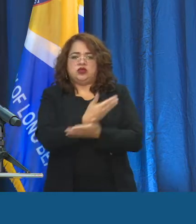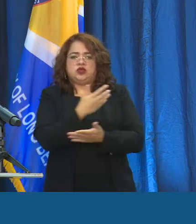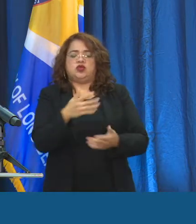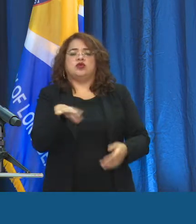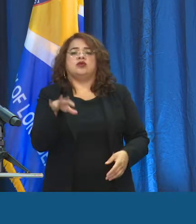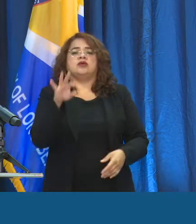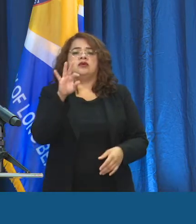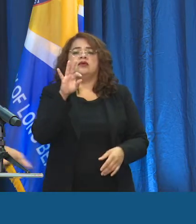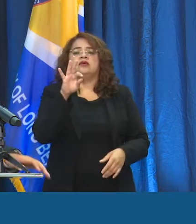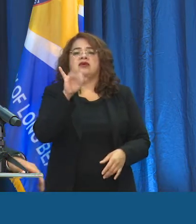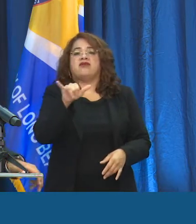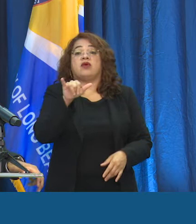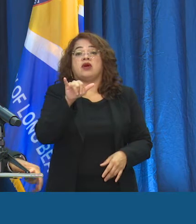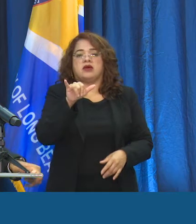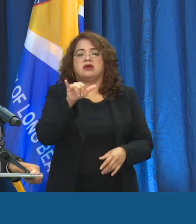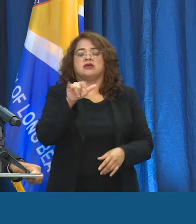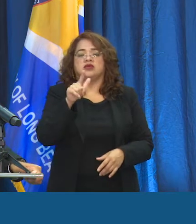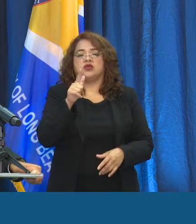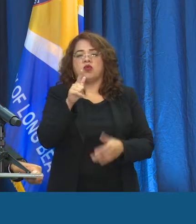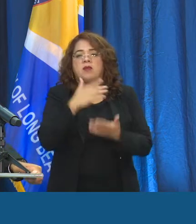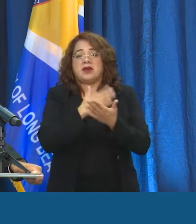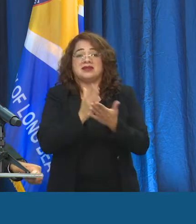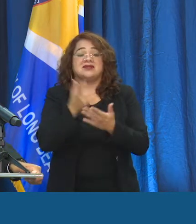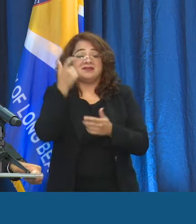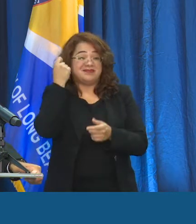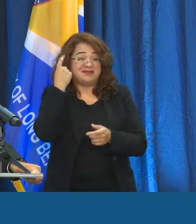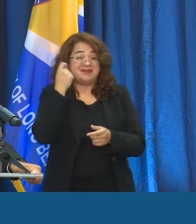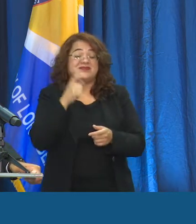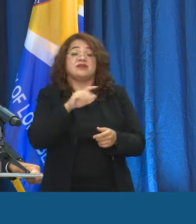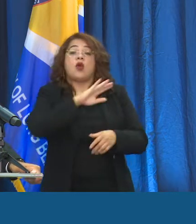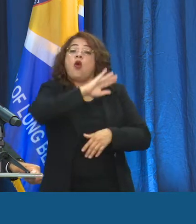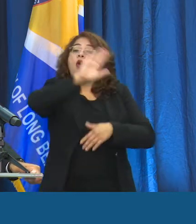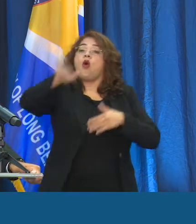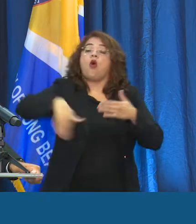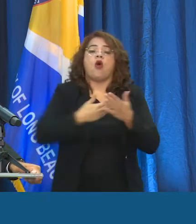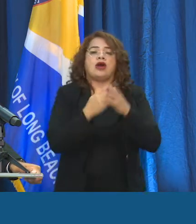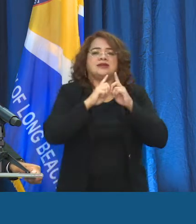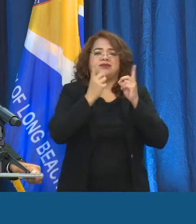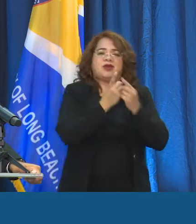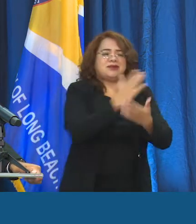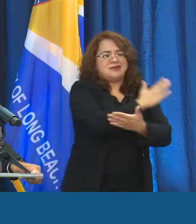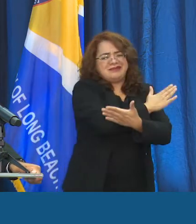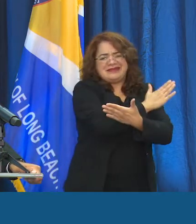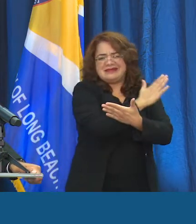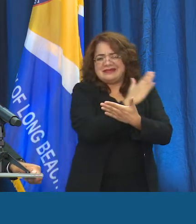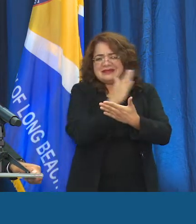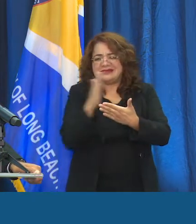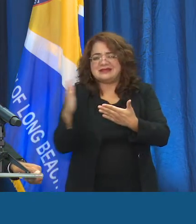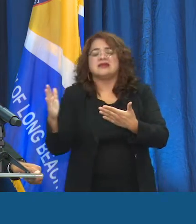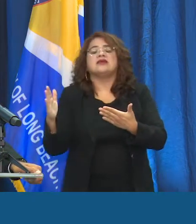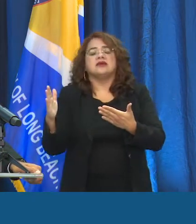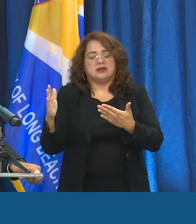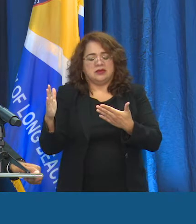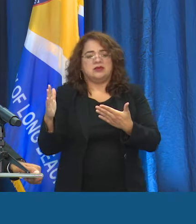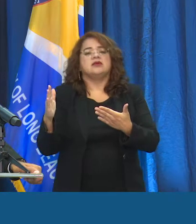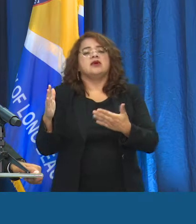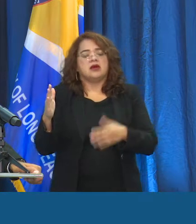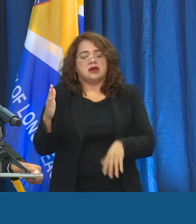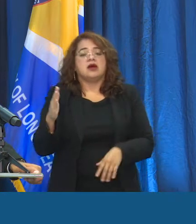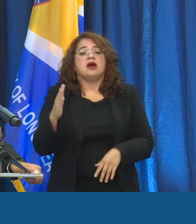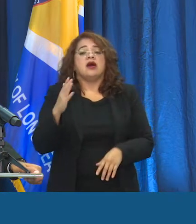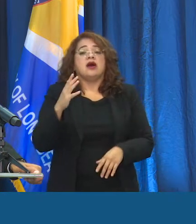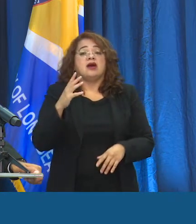department in this city is going to be receiving cuts. The one department that will not be receiving cuts is the health